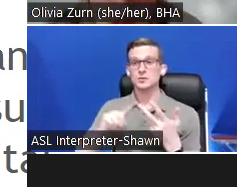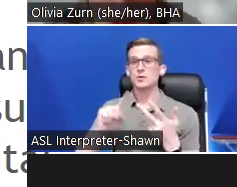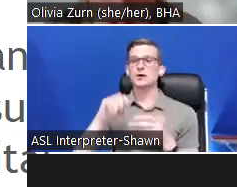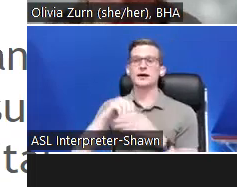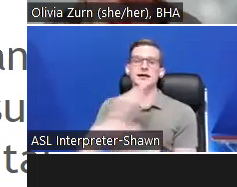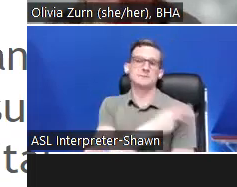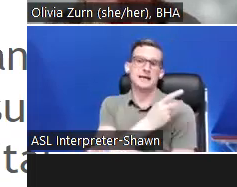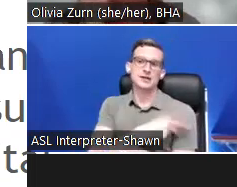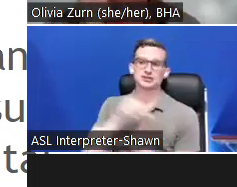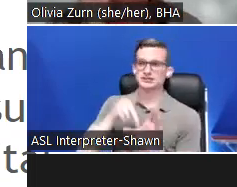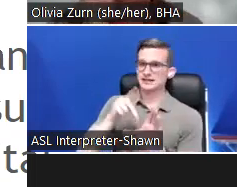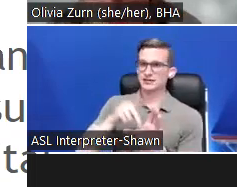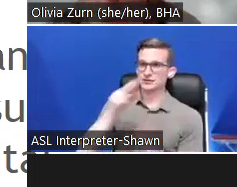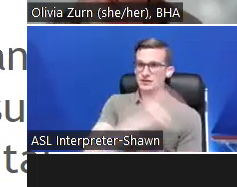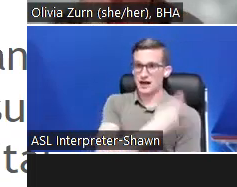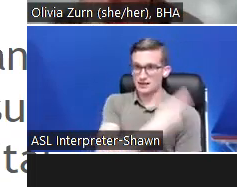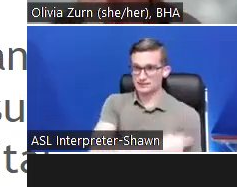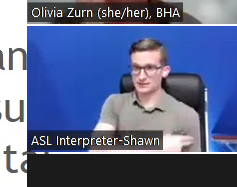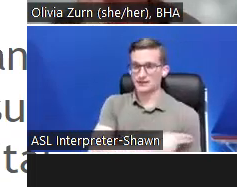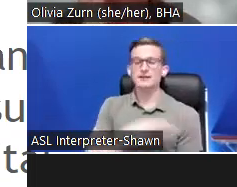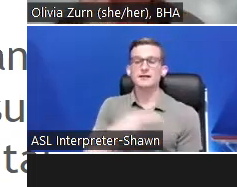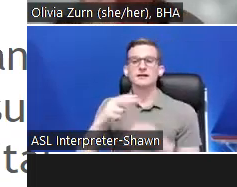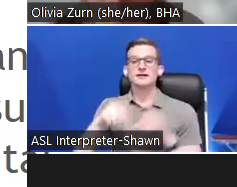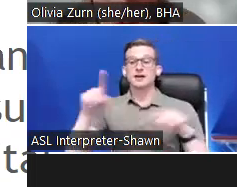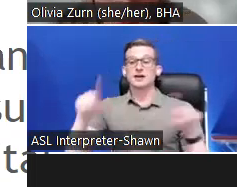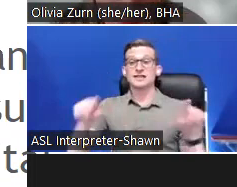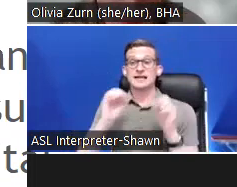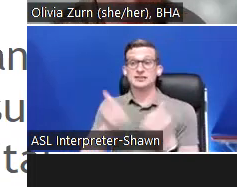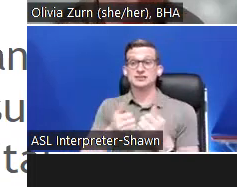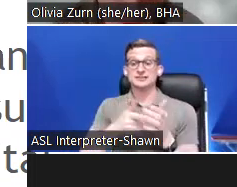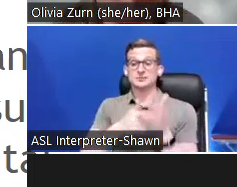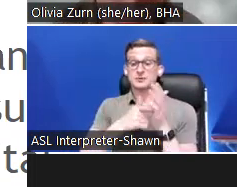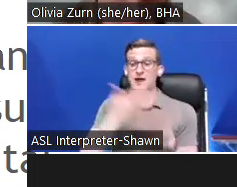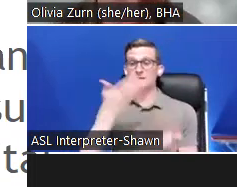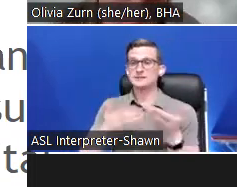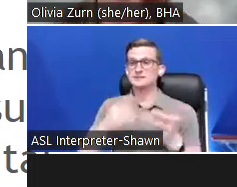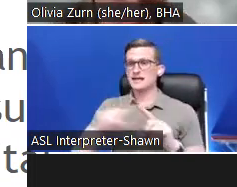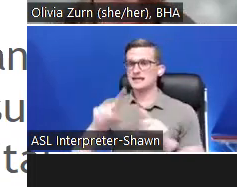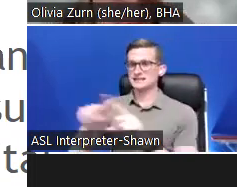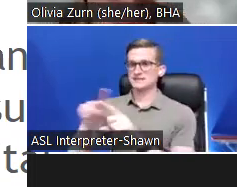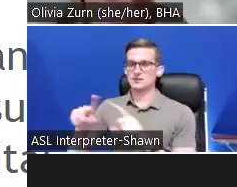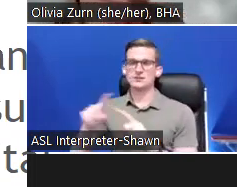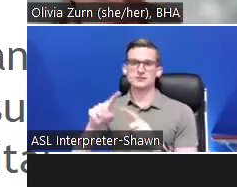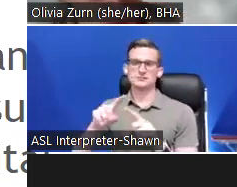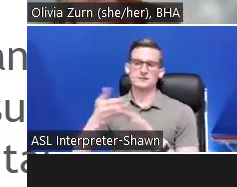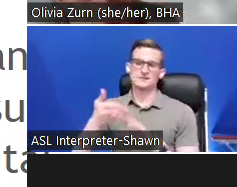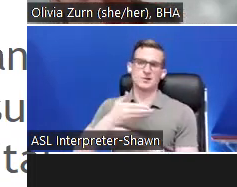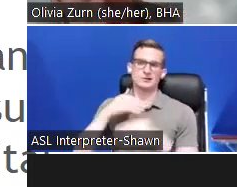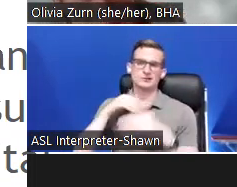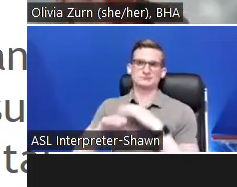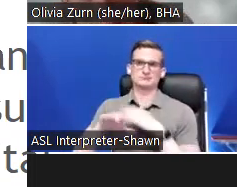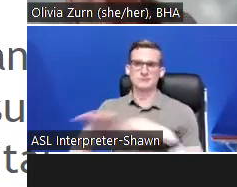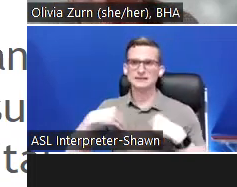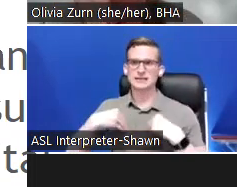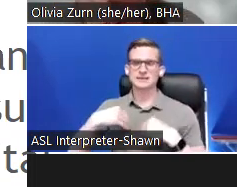accepting agencies may have varying requirements prior to accepting a referral. The definition of crisis assessment was added. This